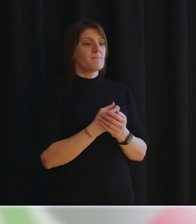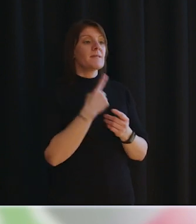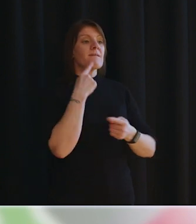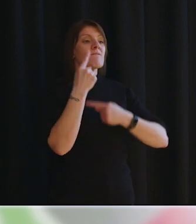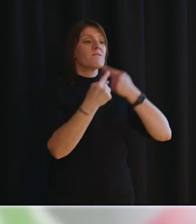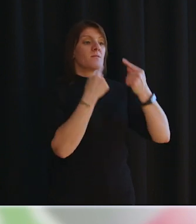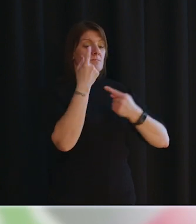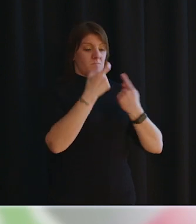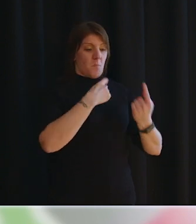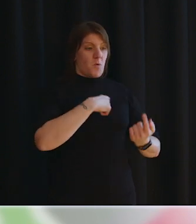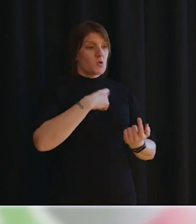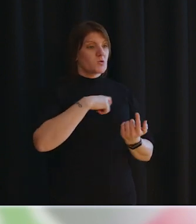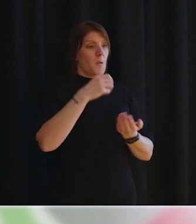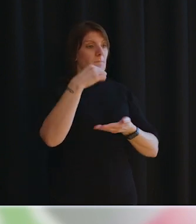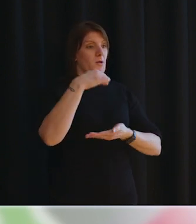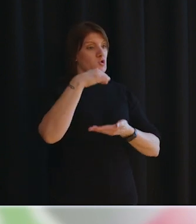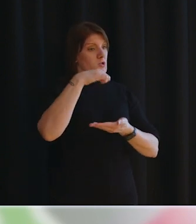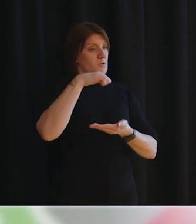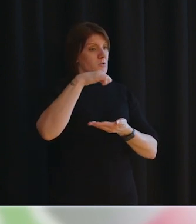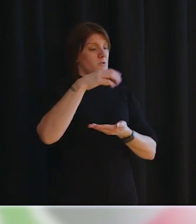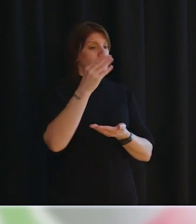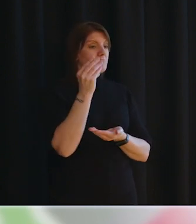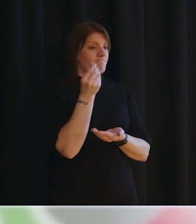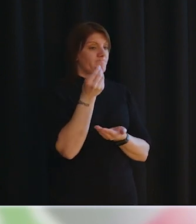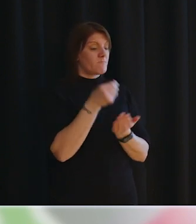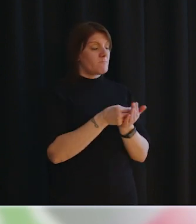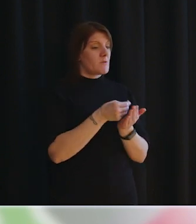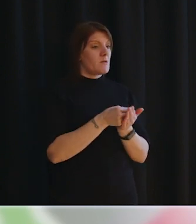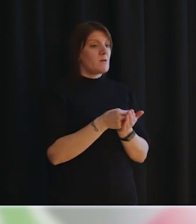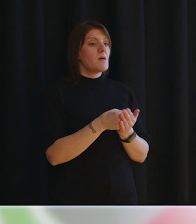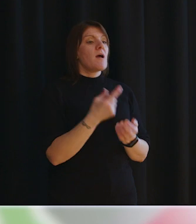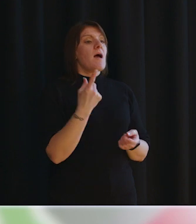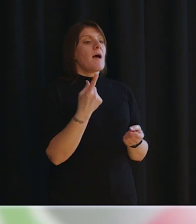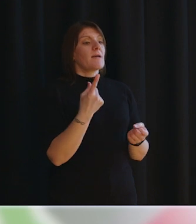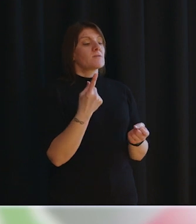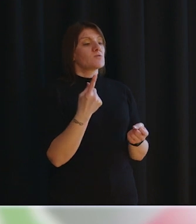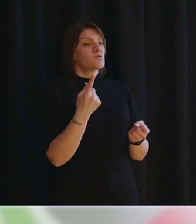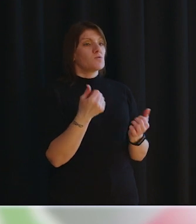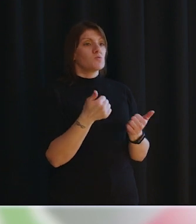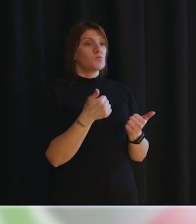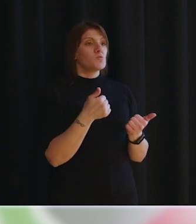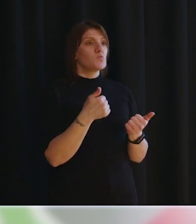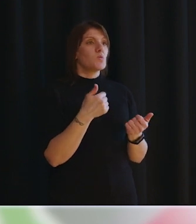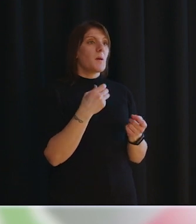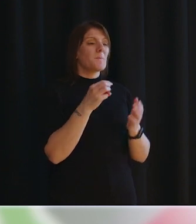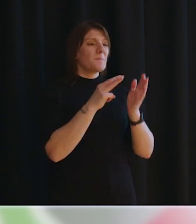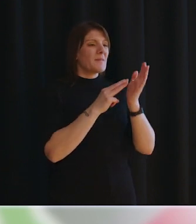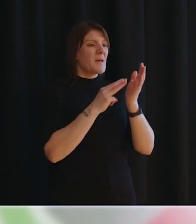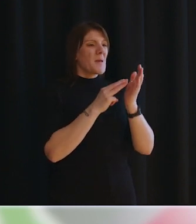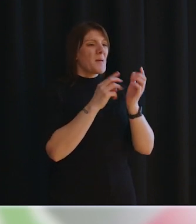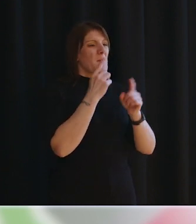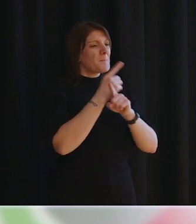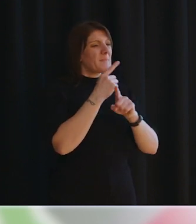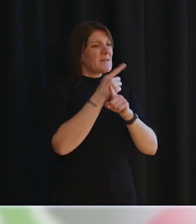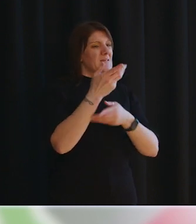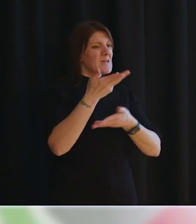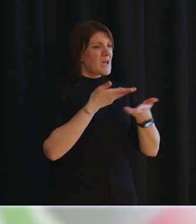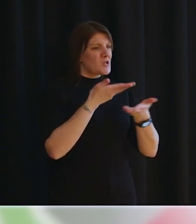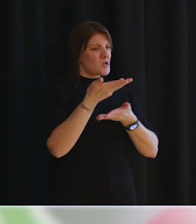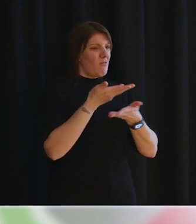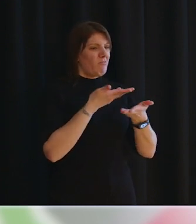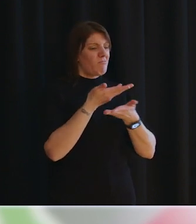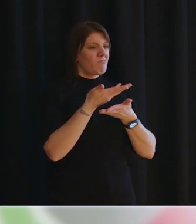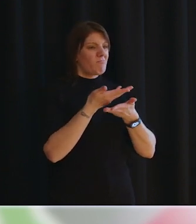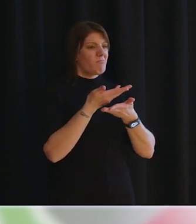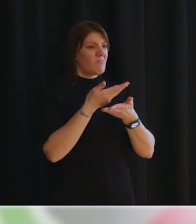Information on personal budgets and information on resolving disagreements and complaints, so mediation and potentially tribunals. So all of